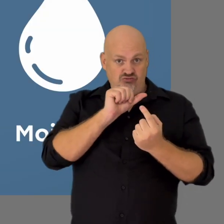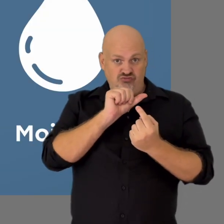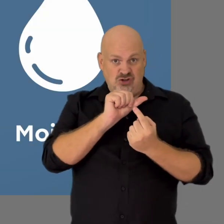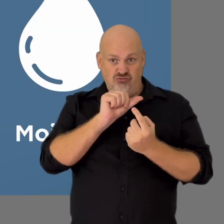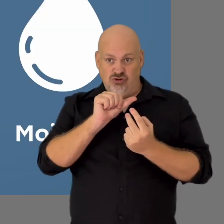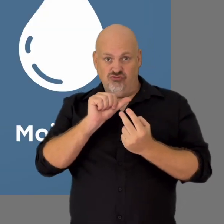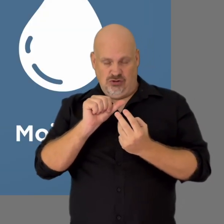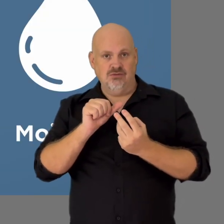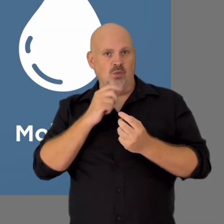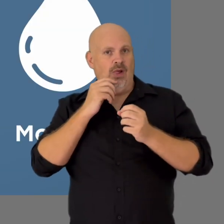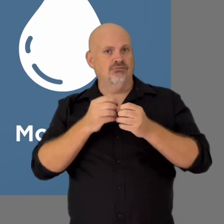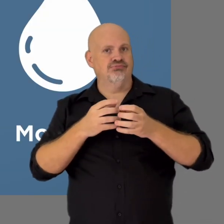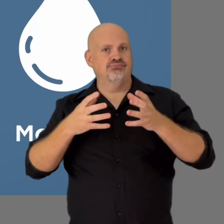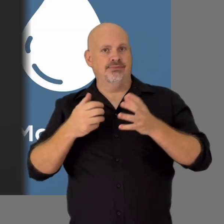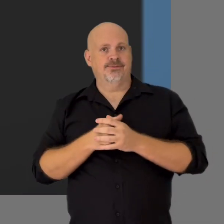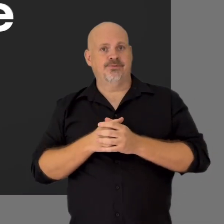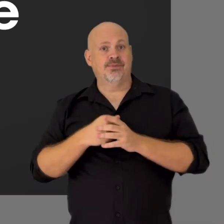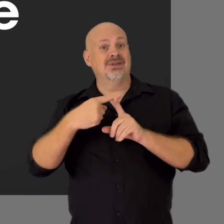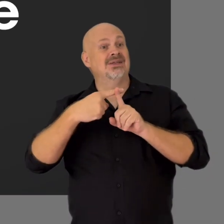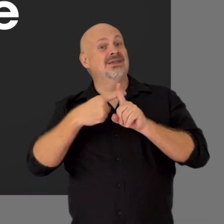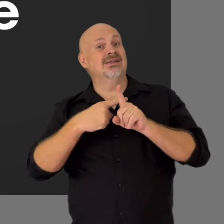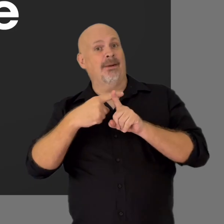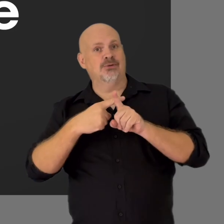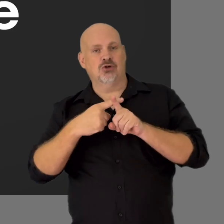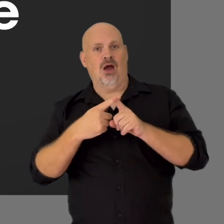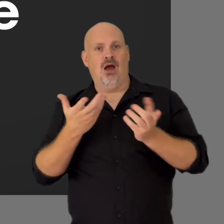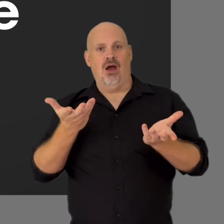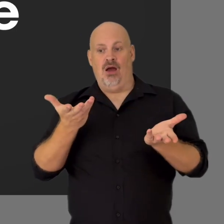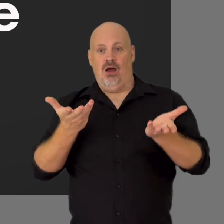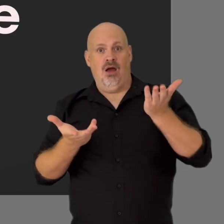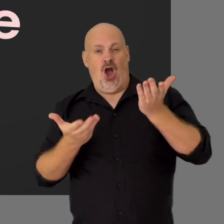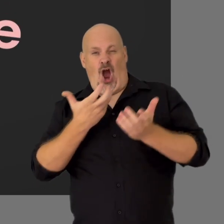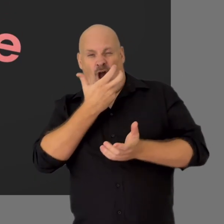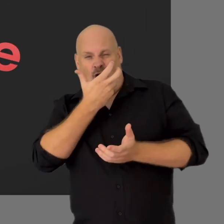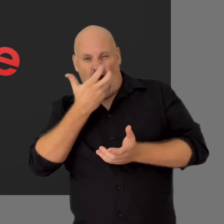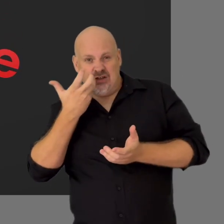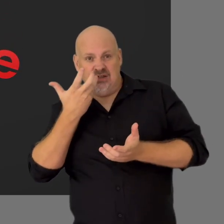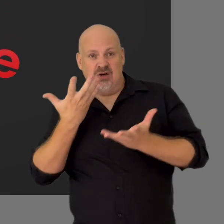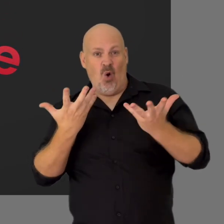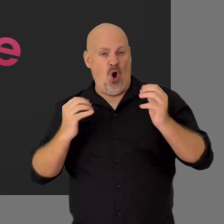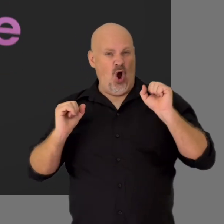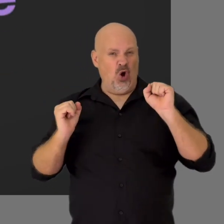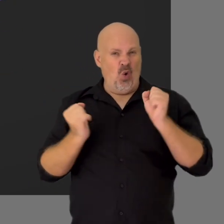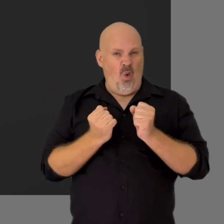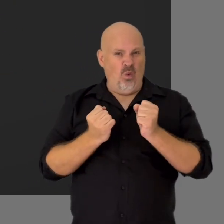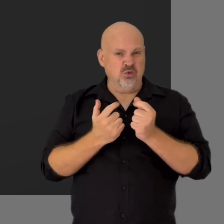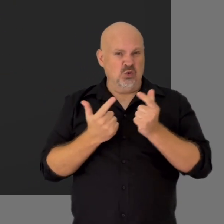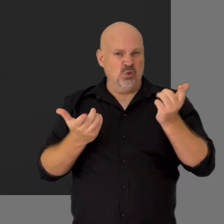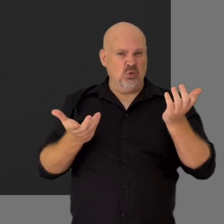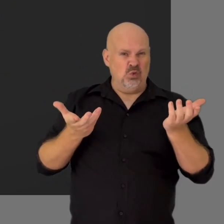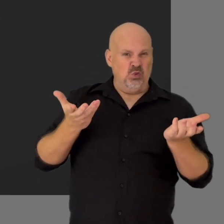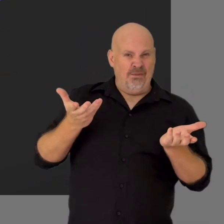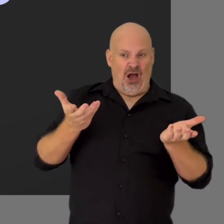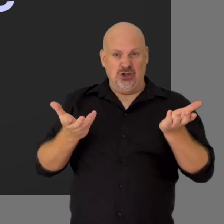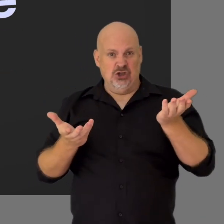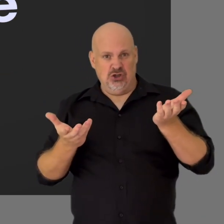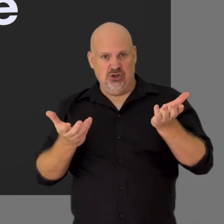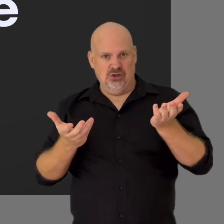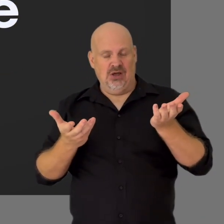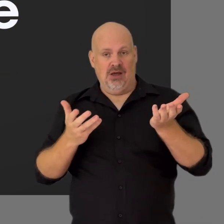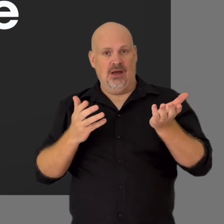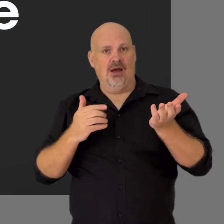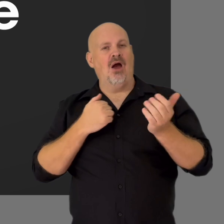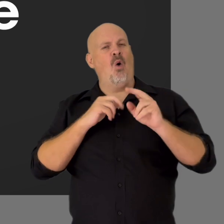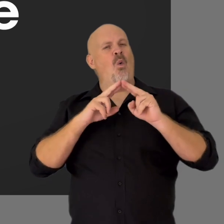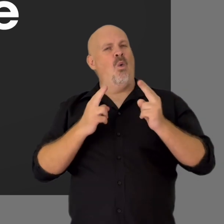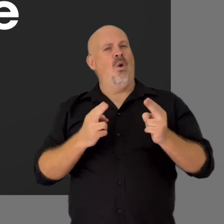moisture, water levels. Mould thrives in environments that are not too hot or too cold, generally a similar range